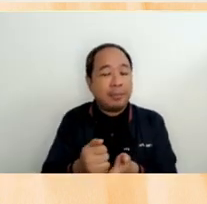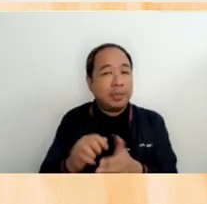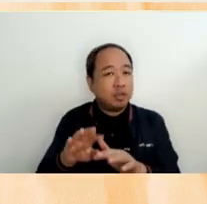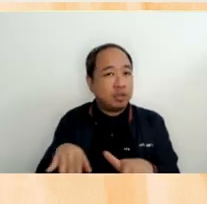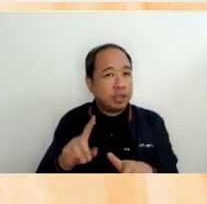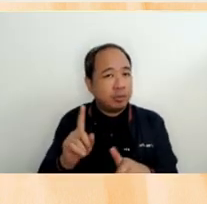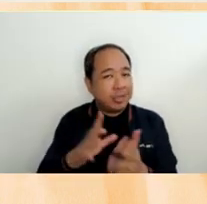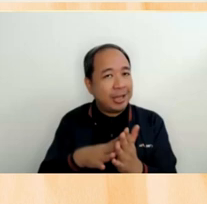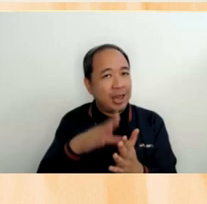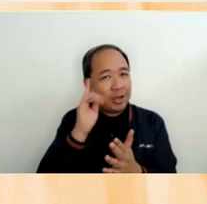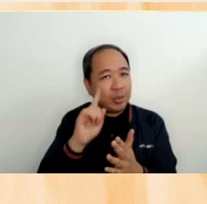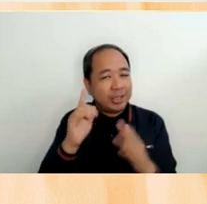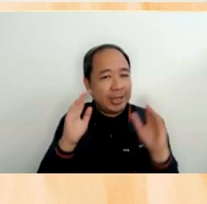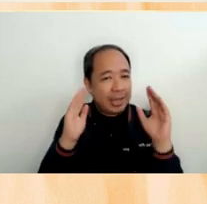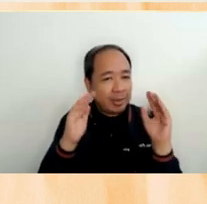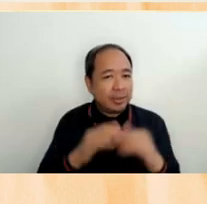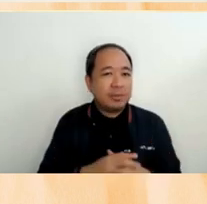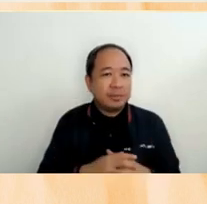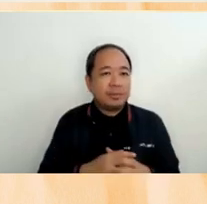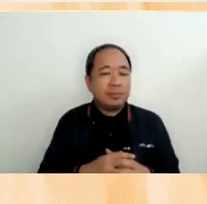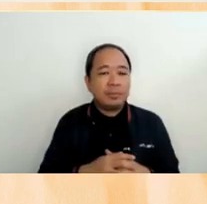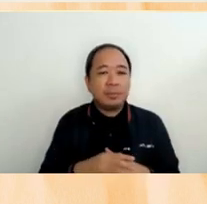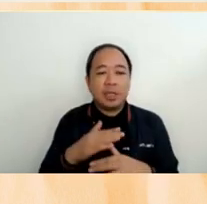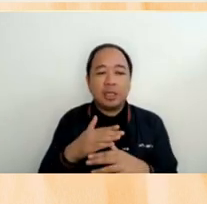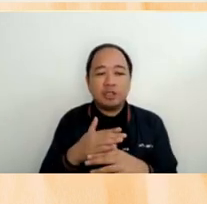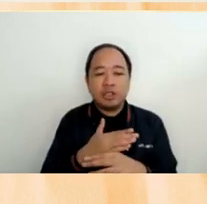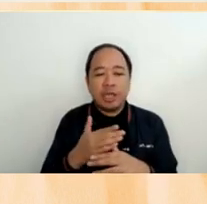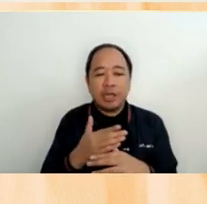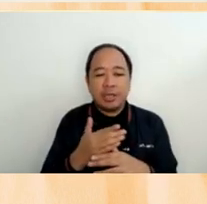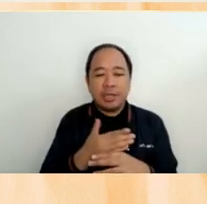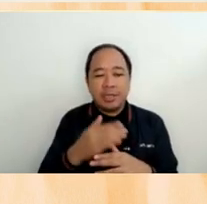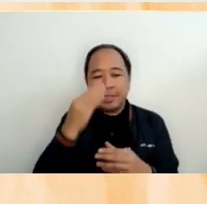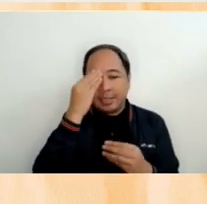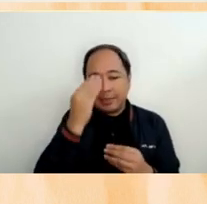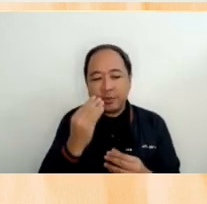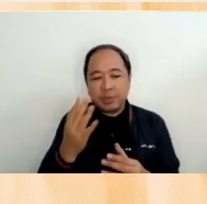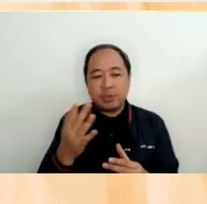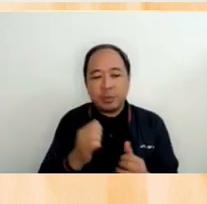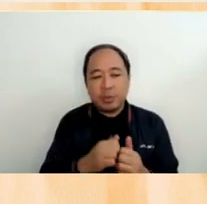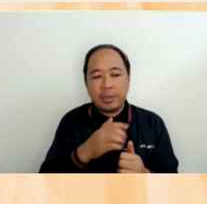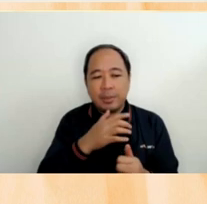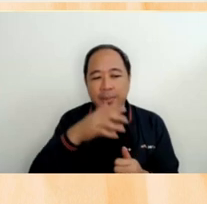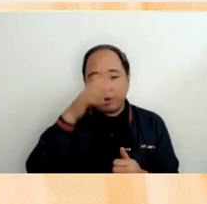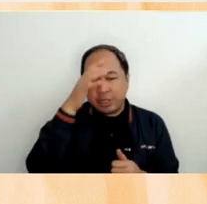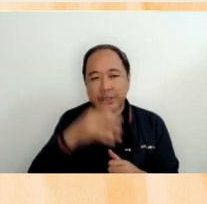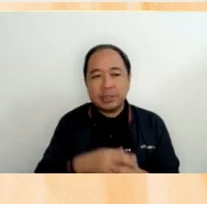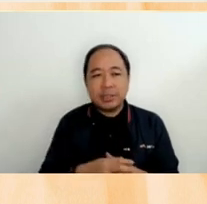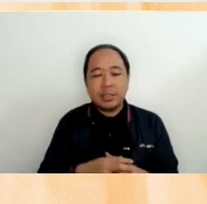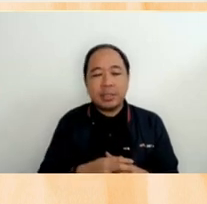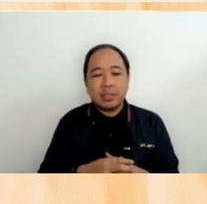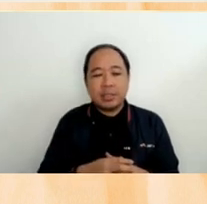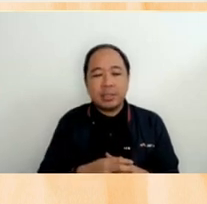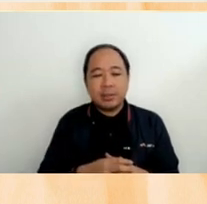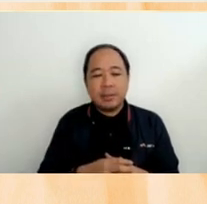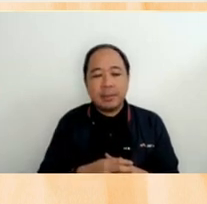expect, as well as share information with parents of returning children about